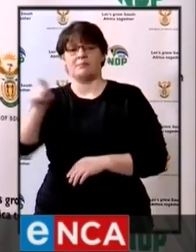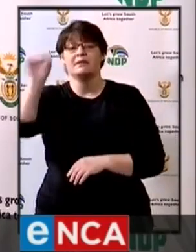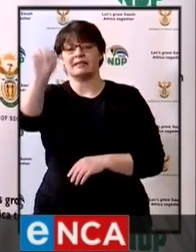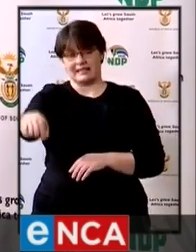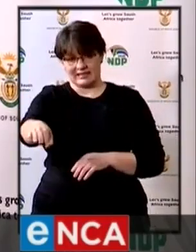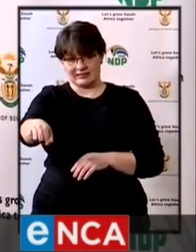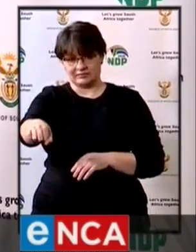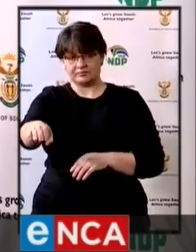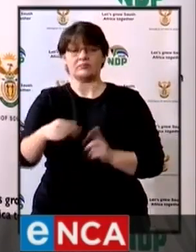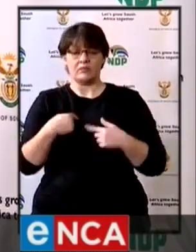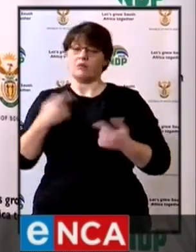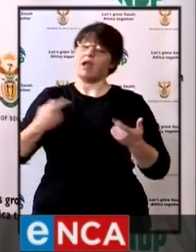over at a hotel, that would be enabled. go use to Gymru for be